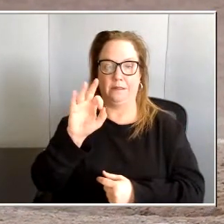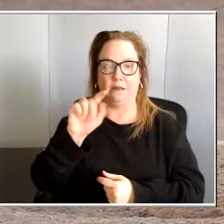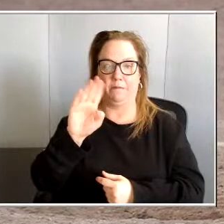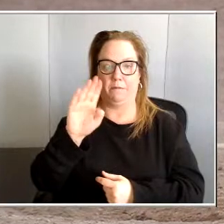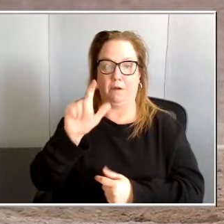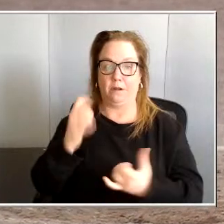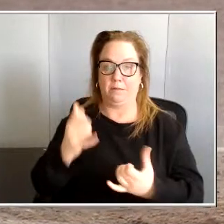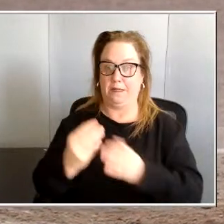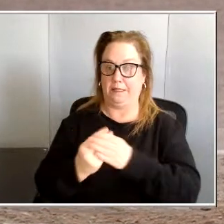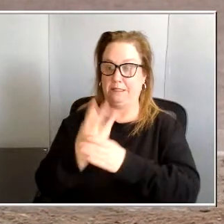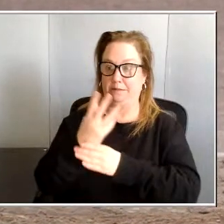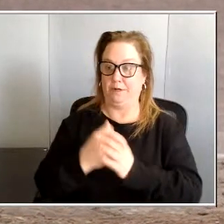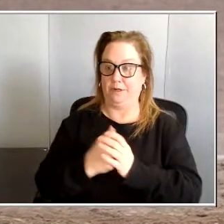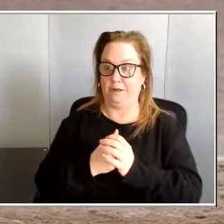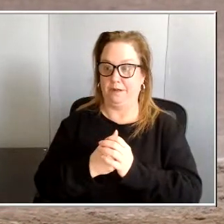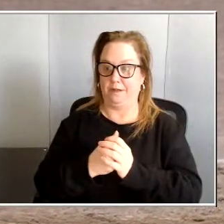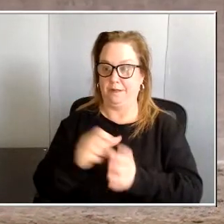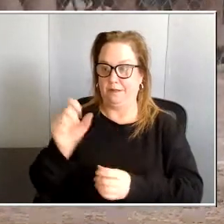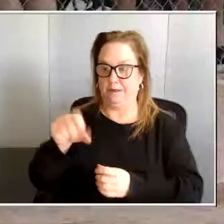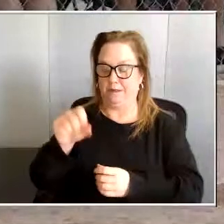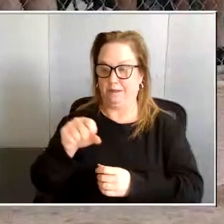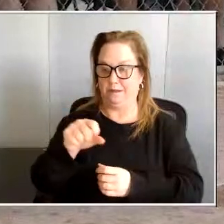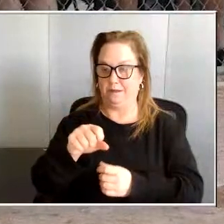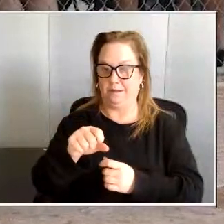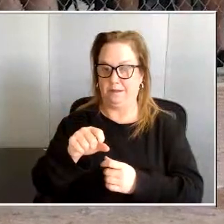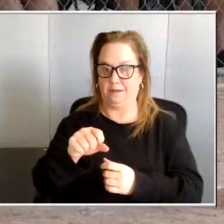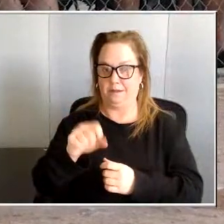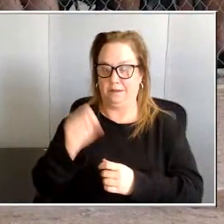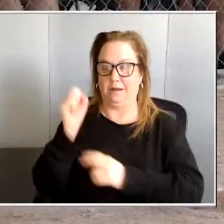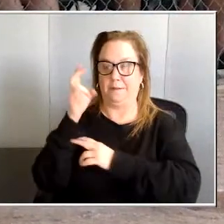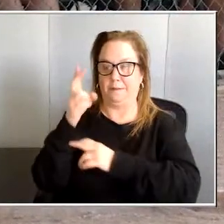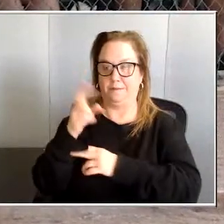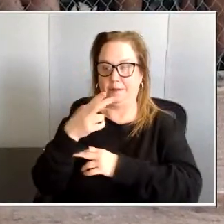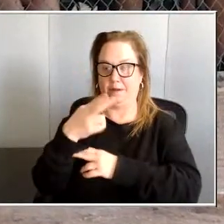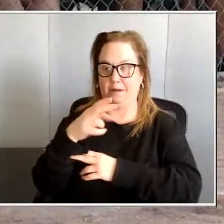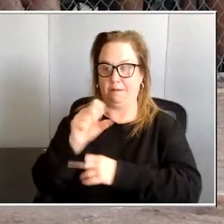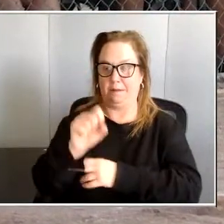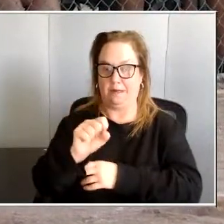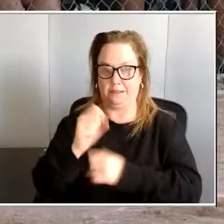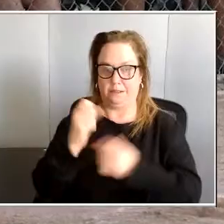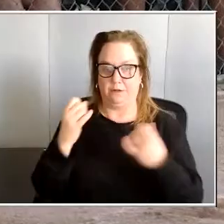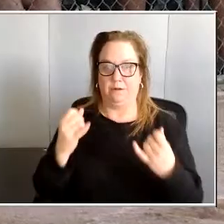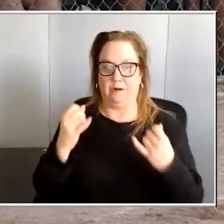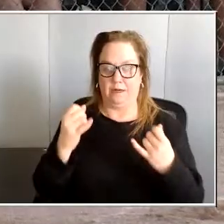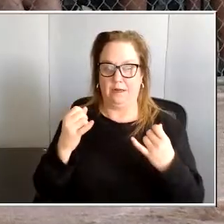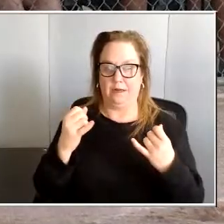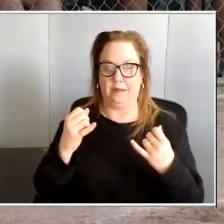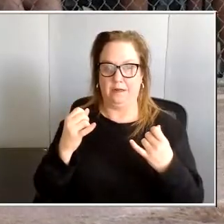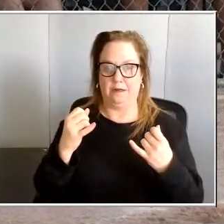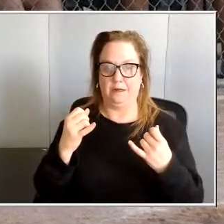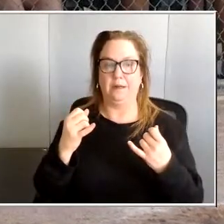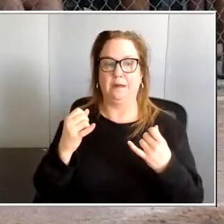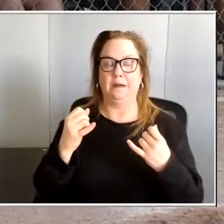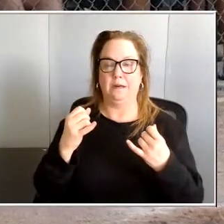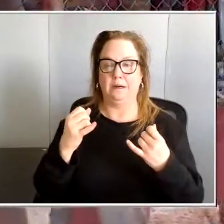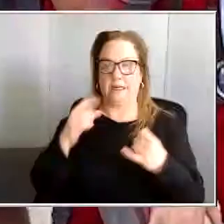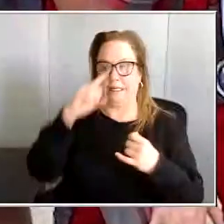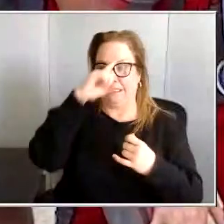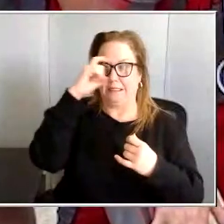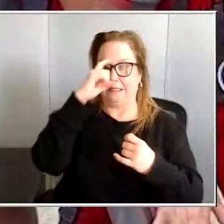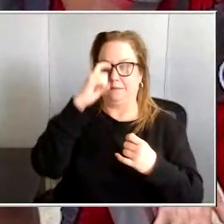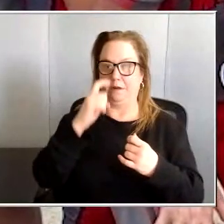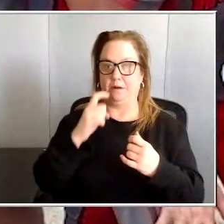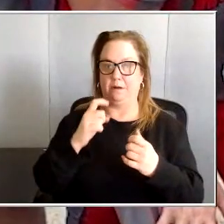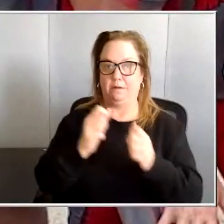spring? Yes, I'm playing with my high school right now, and then this summer I'll play with